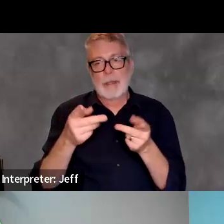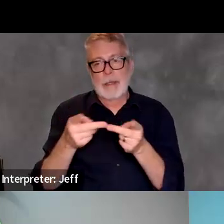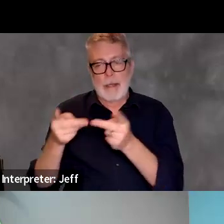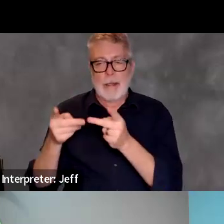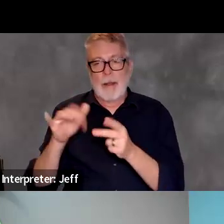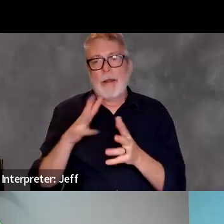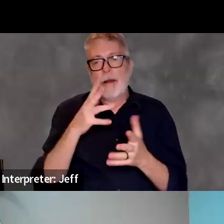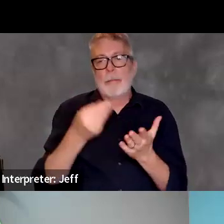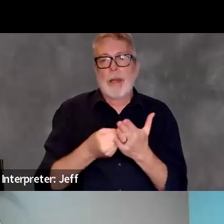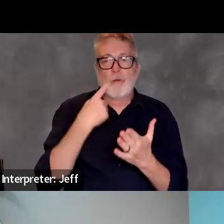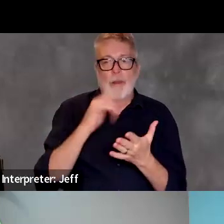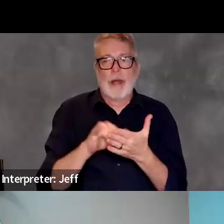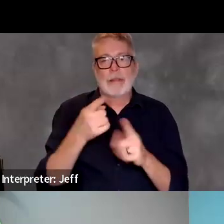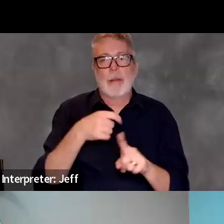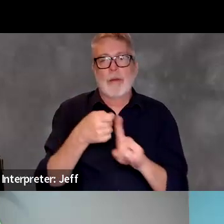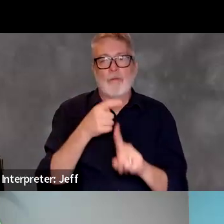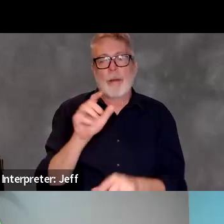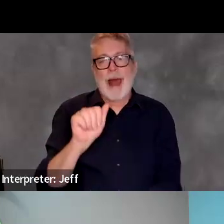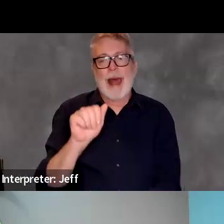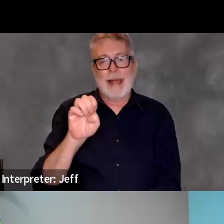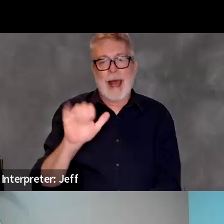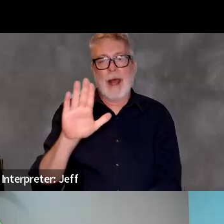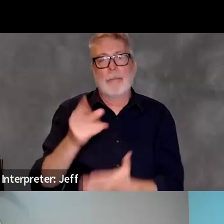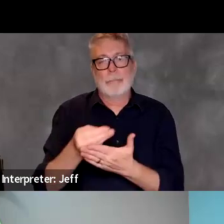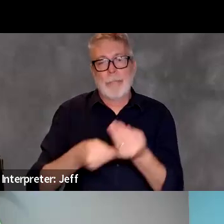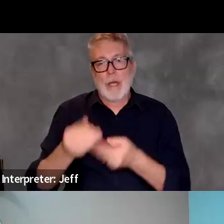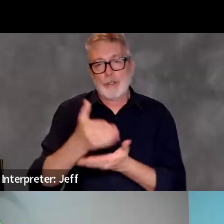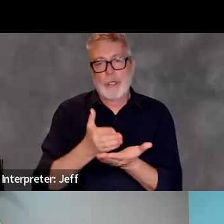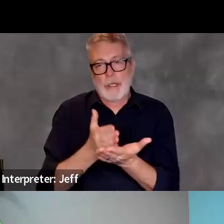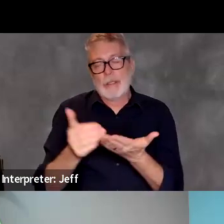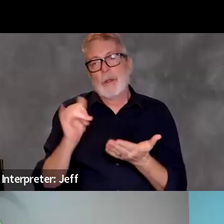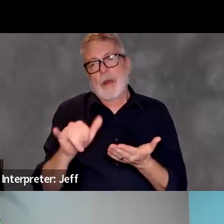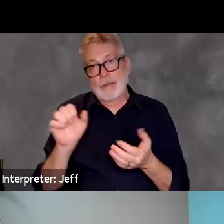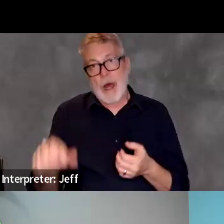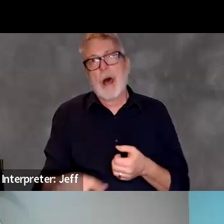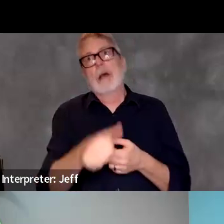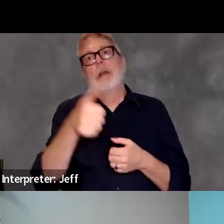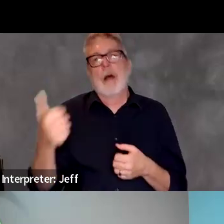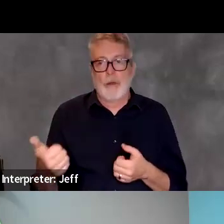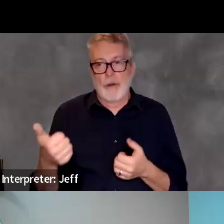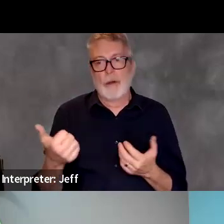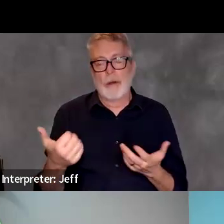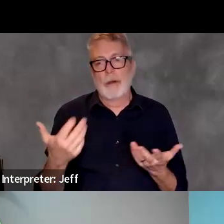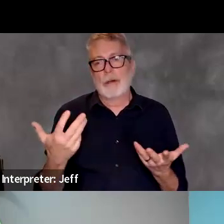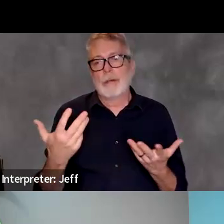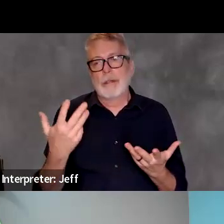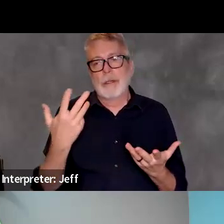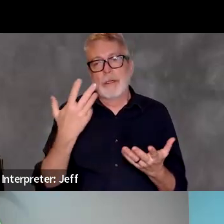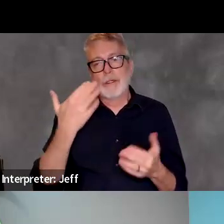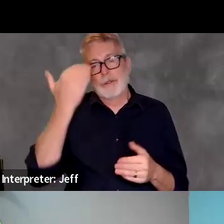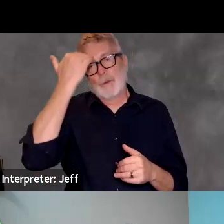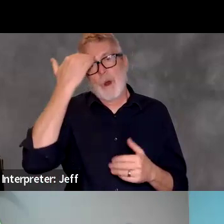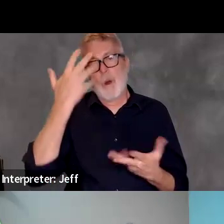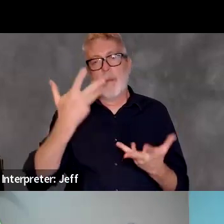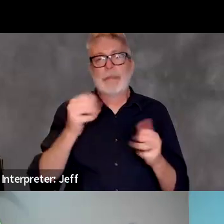is that the funding for that is coming out of the AEAs. So that's another bit of a maybe a